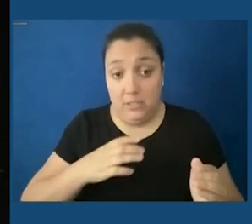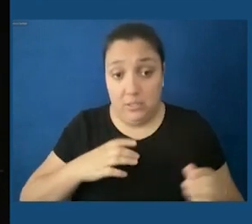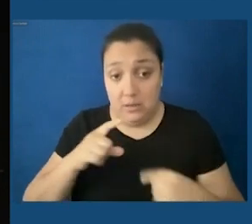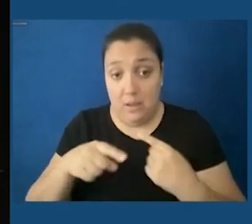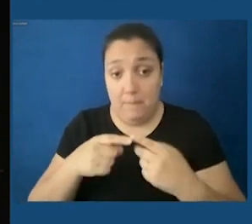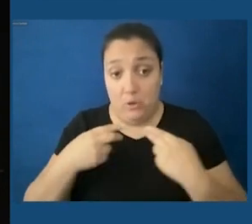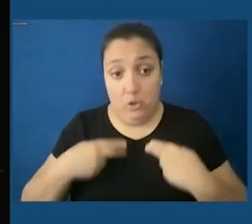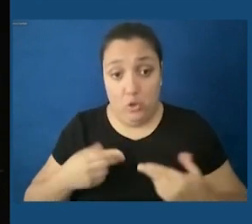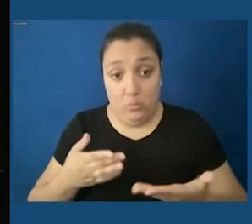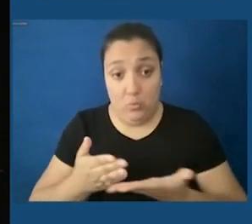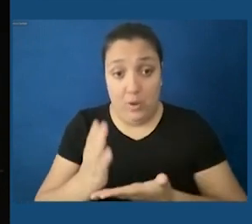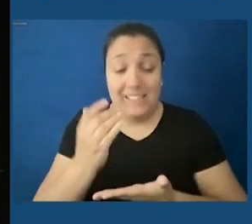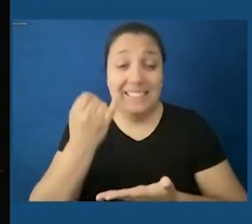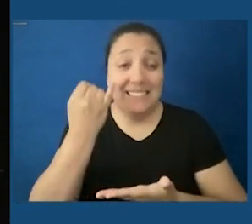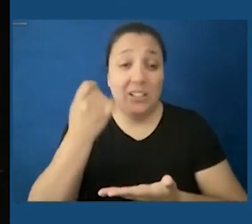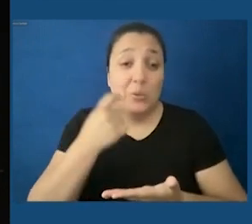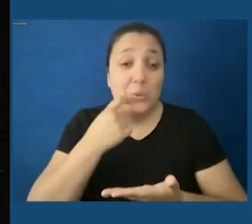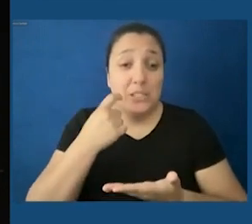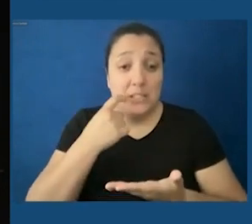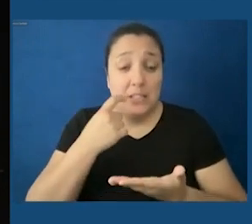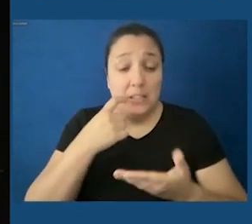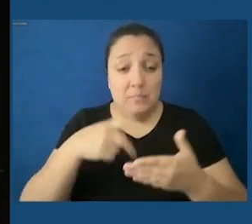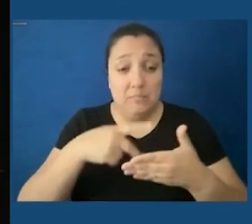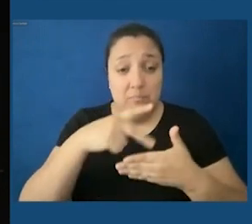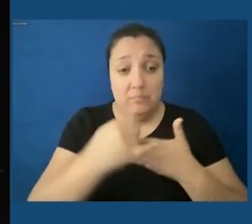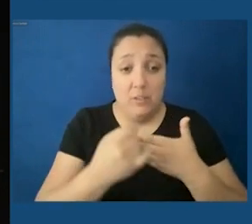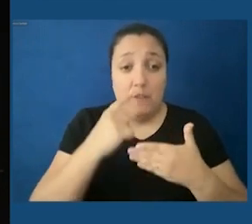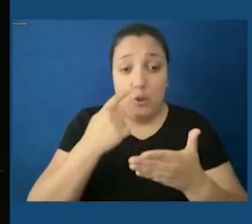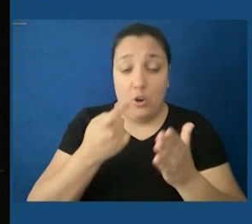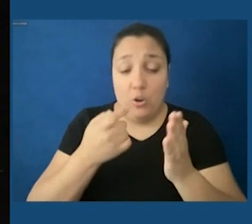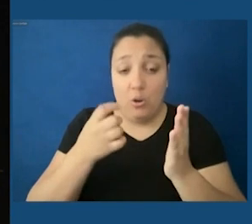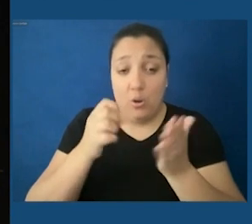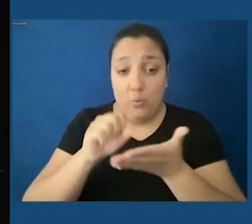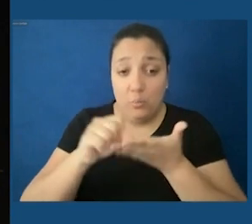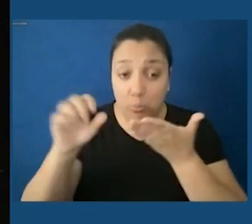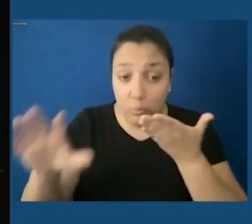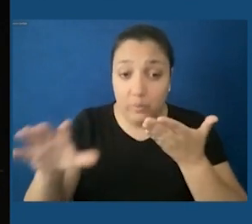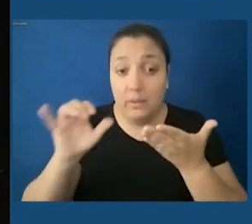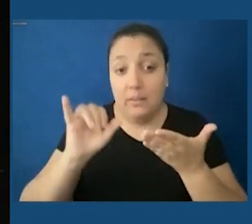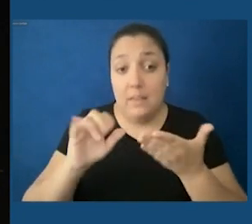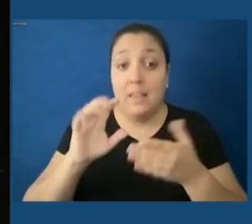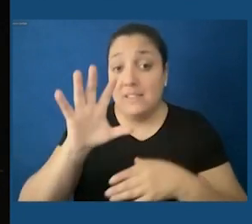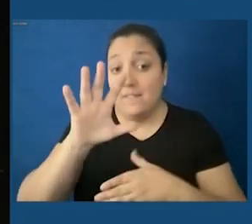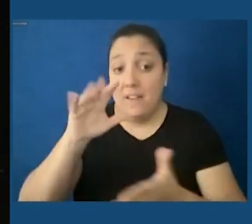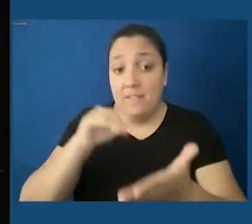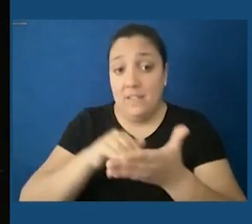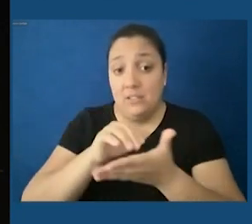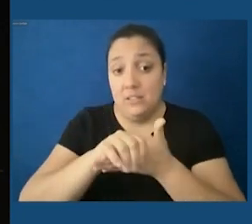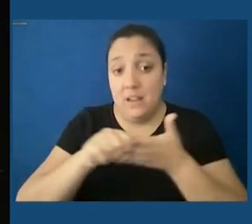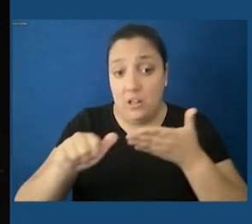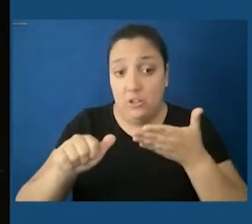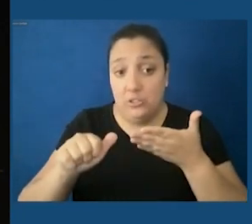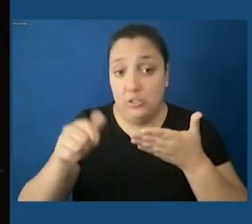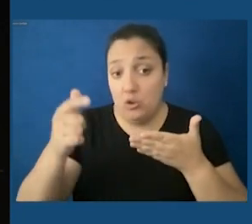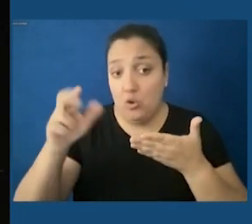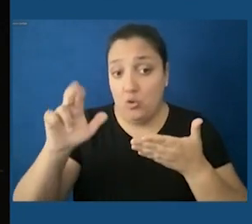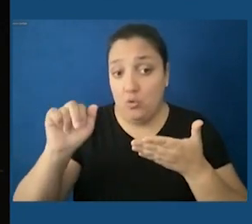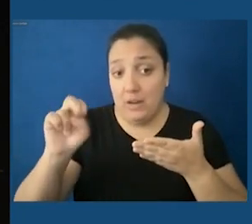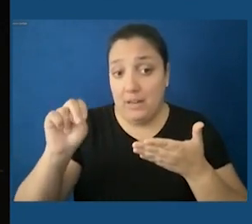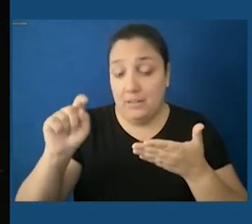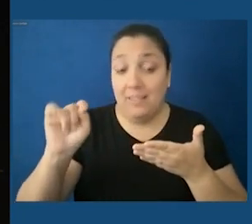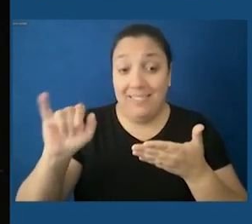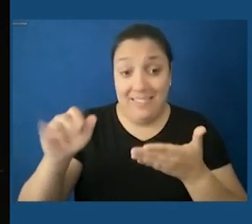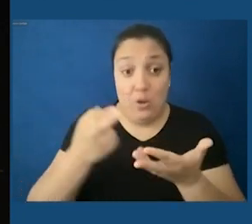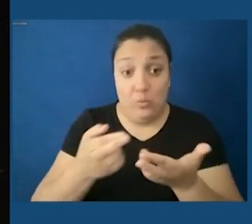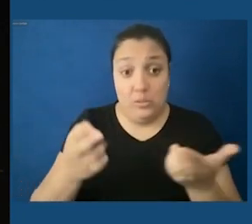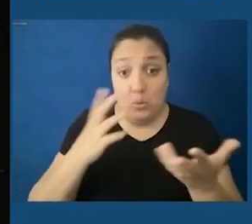grant projects that focus on eliminating bias and hate. And it's about $5,000, and we want to be able to get those resources out to